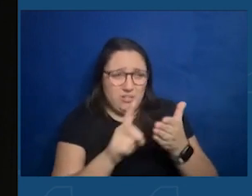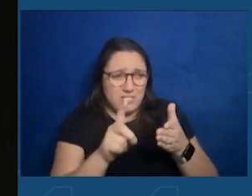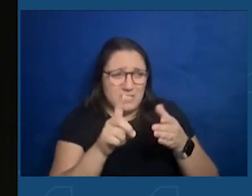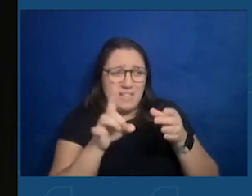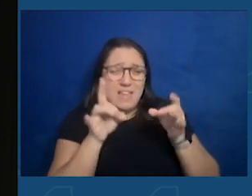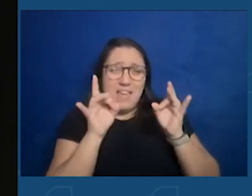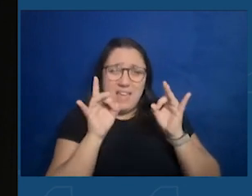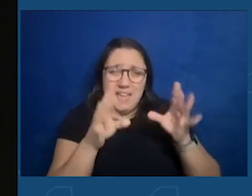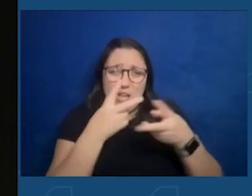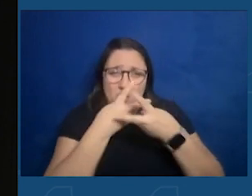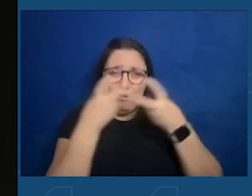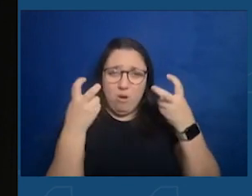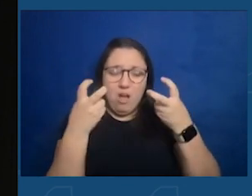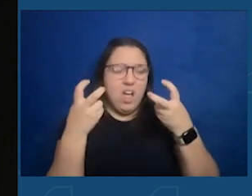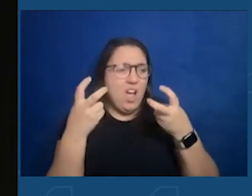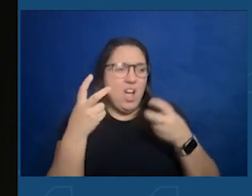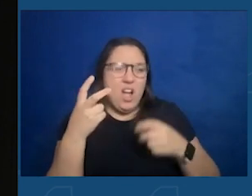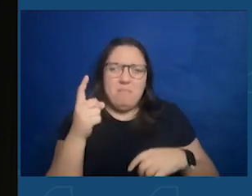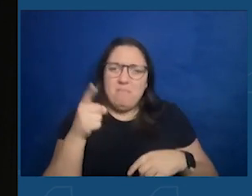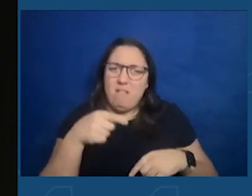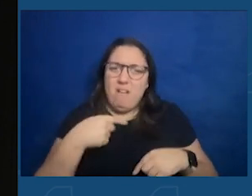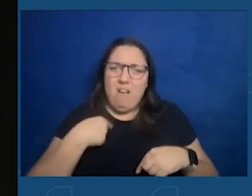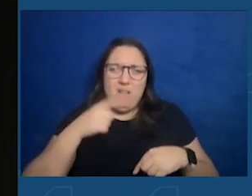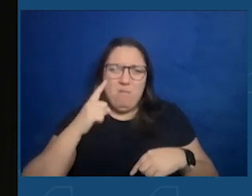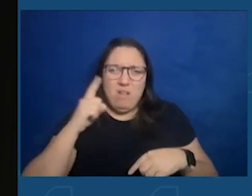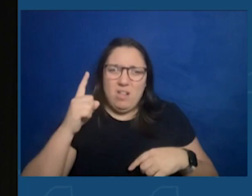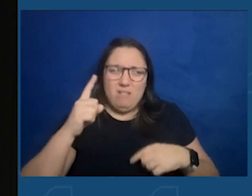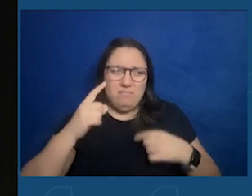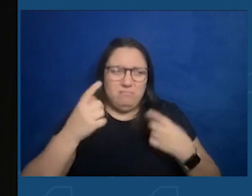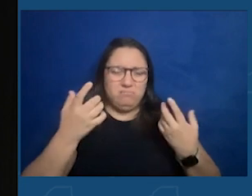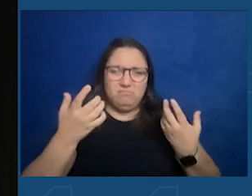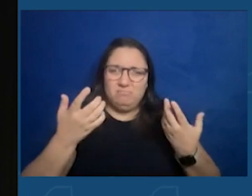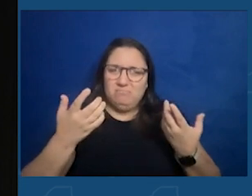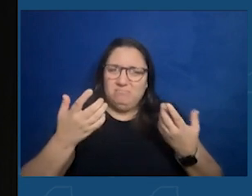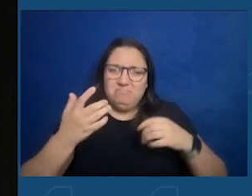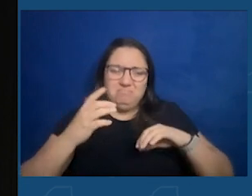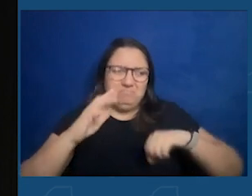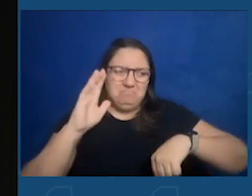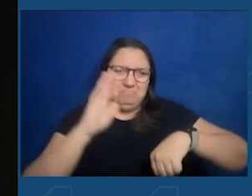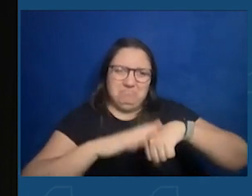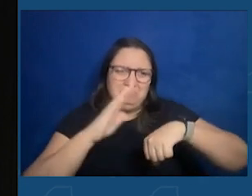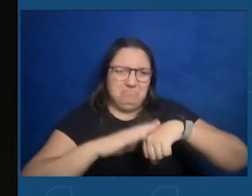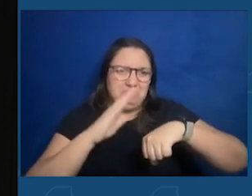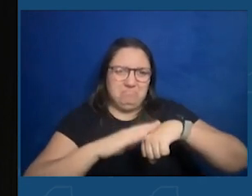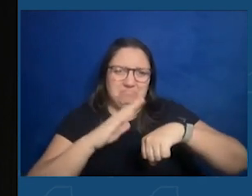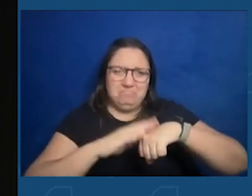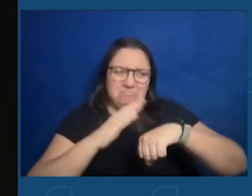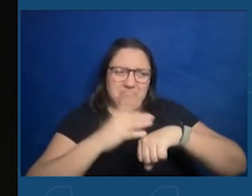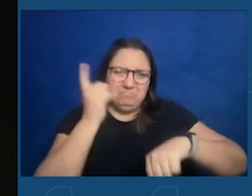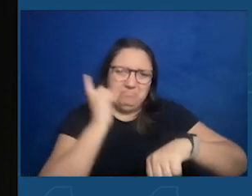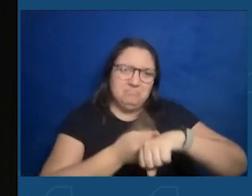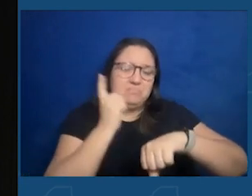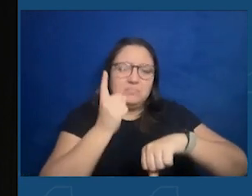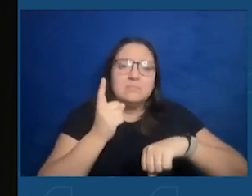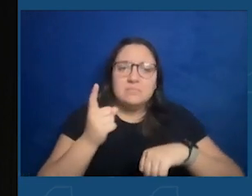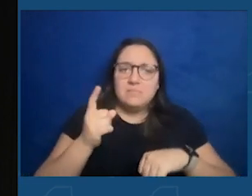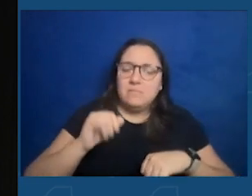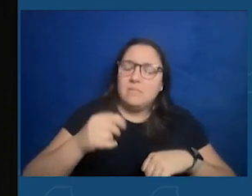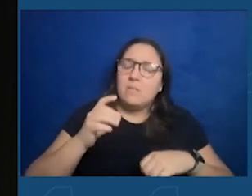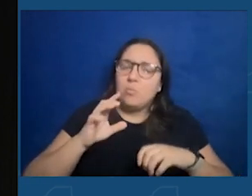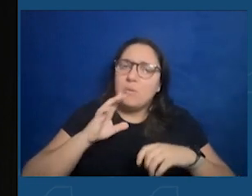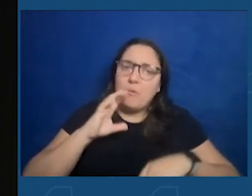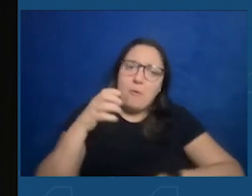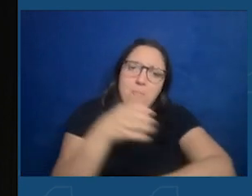because standing together, we are a powerful, powerful voice, and you have my commitment to continue as well there. And I want to thank